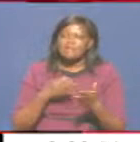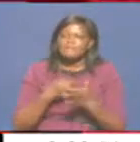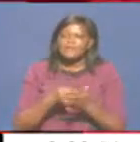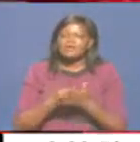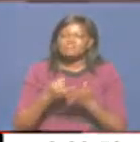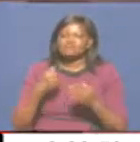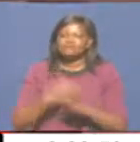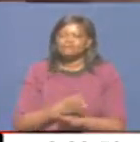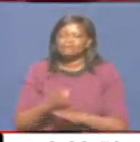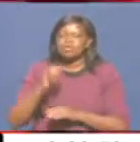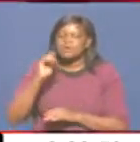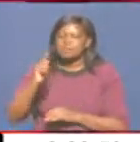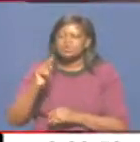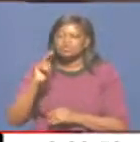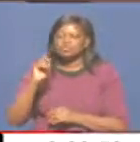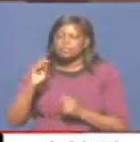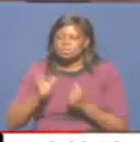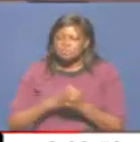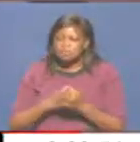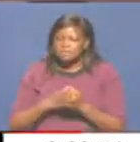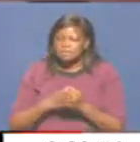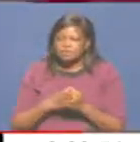Act 2009.